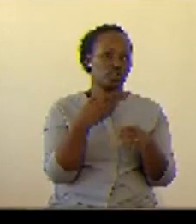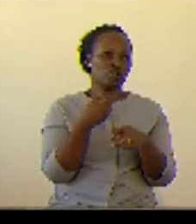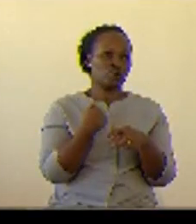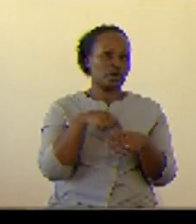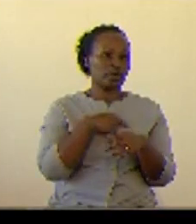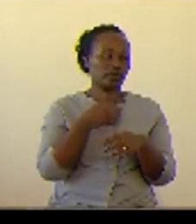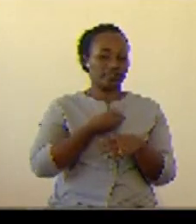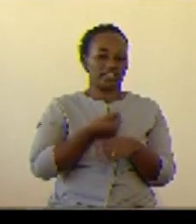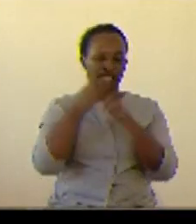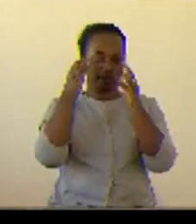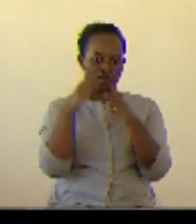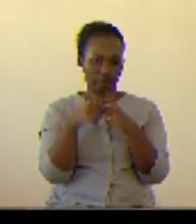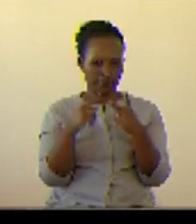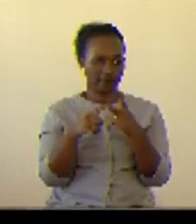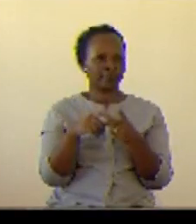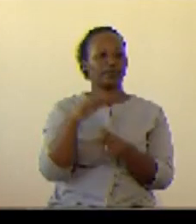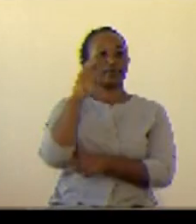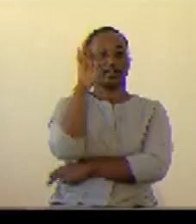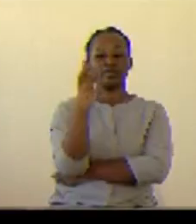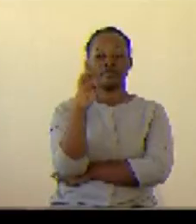the franchisor. The franchisee,